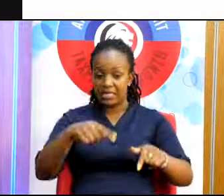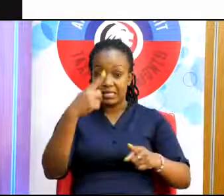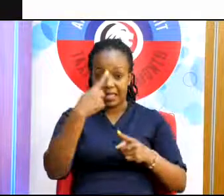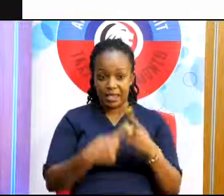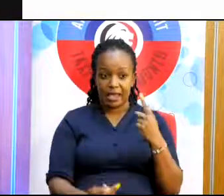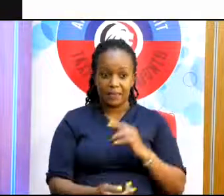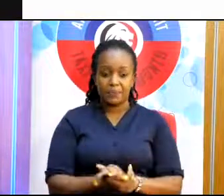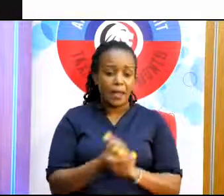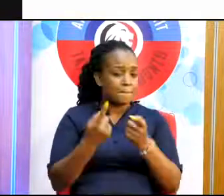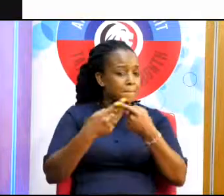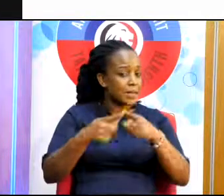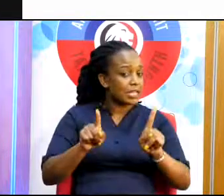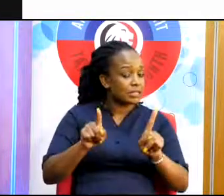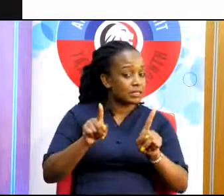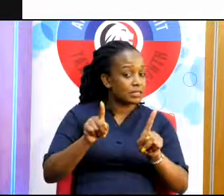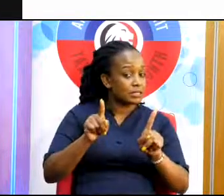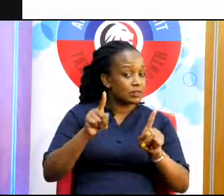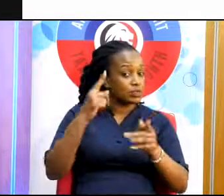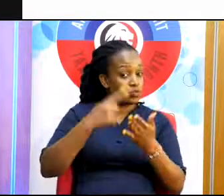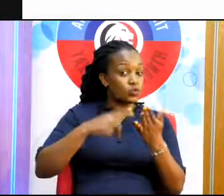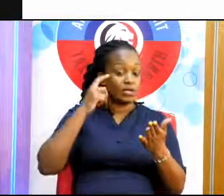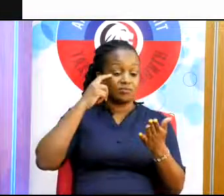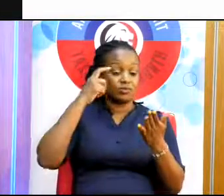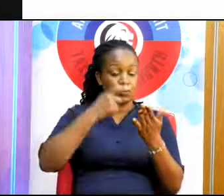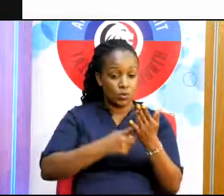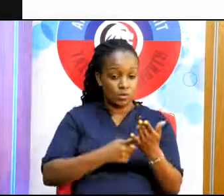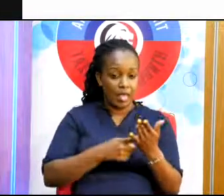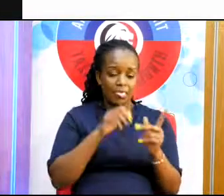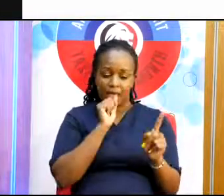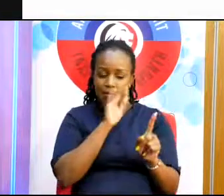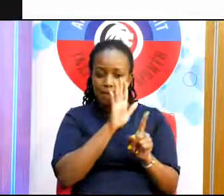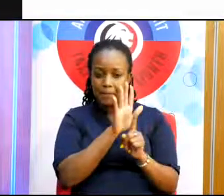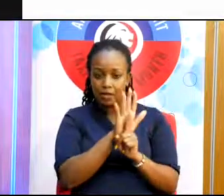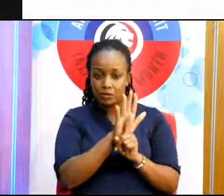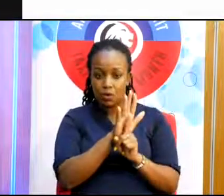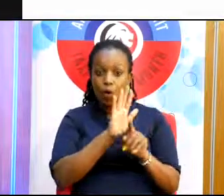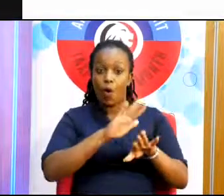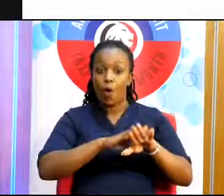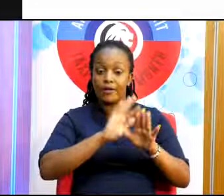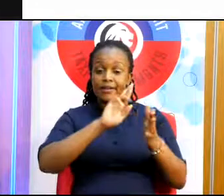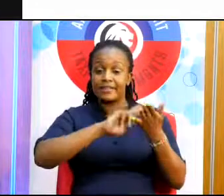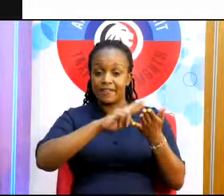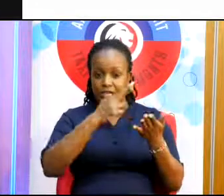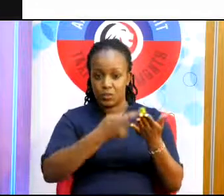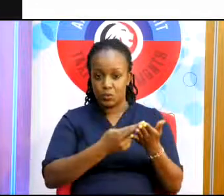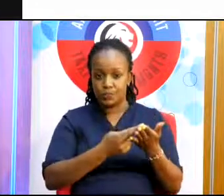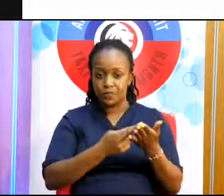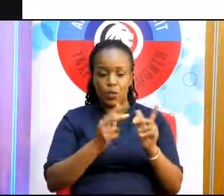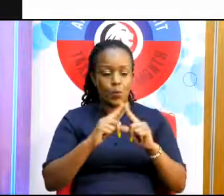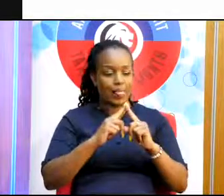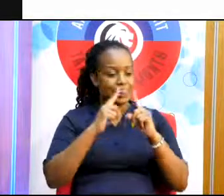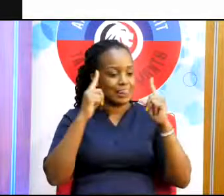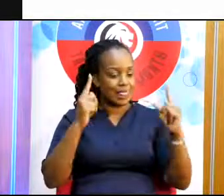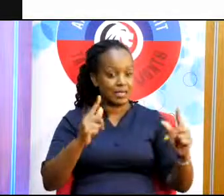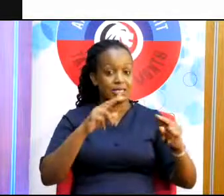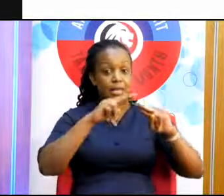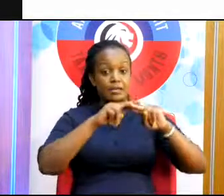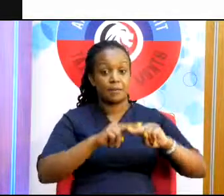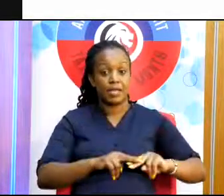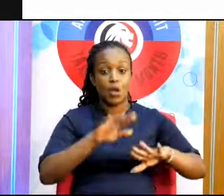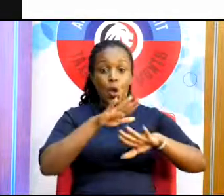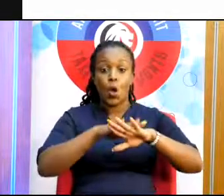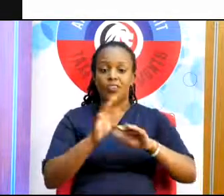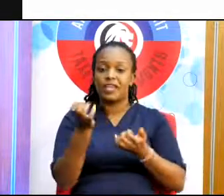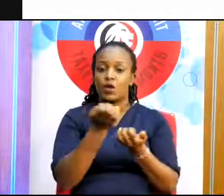What we can note is that the impact on revenue will largely depend on